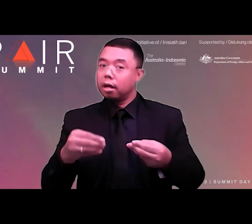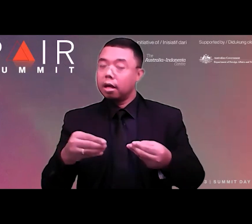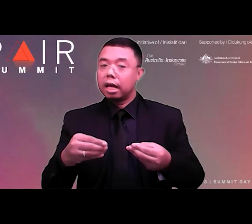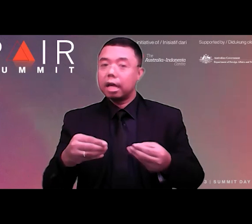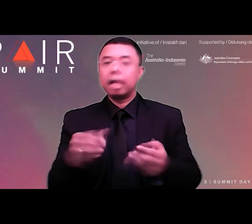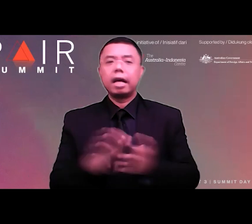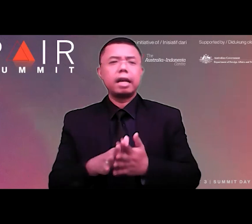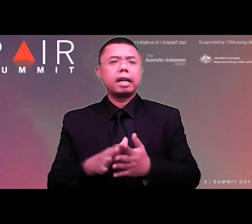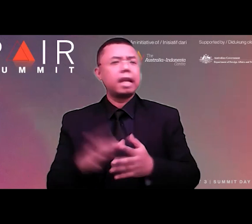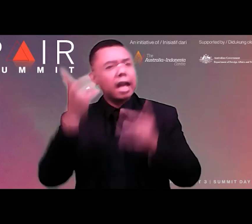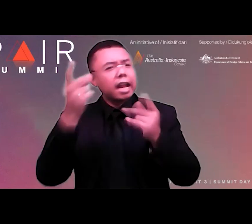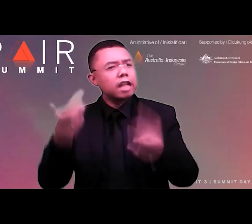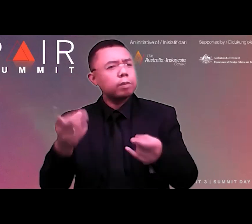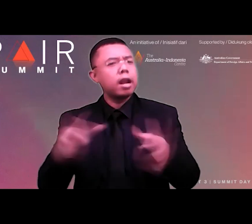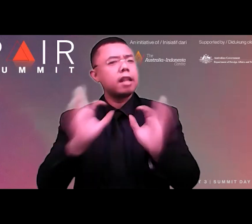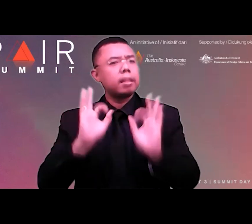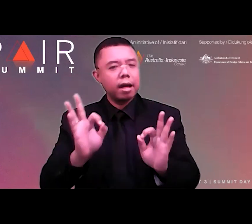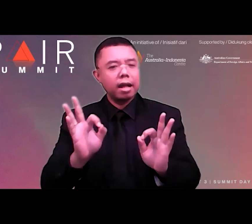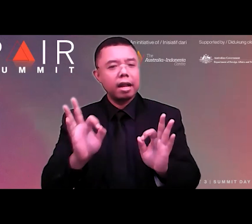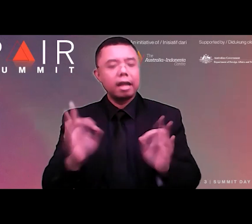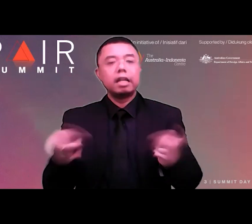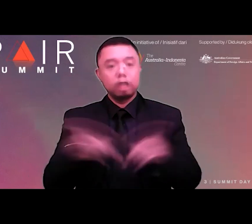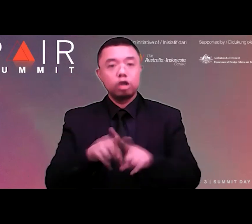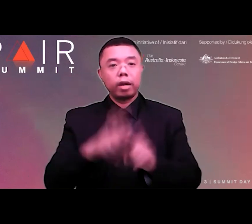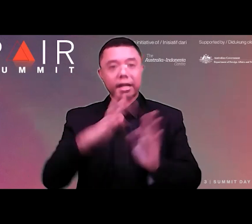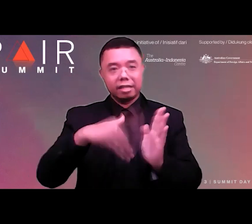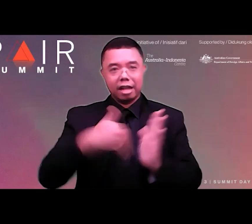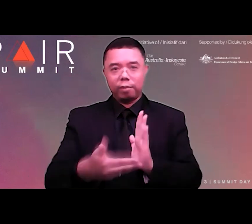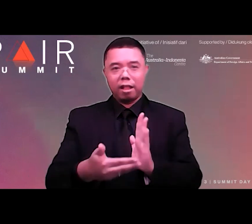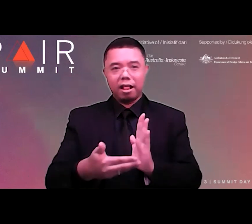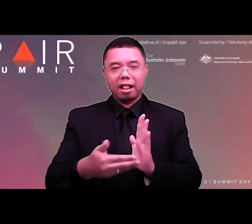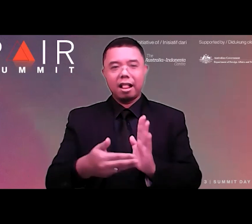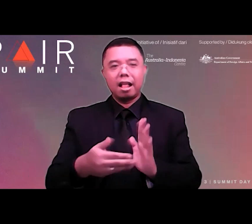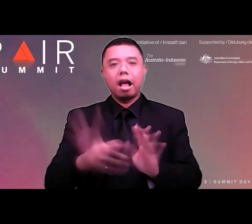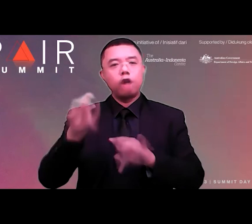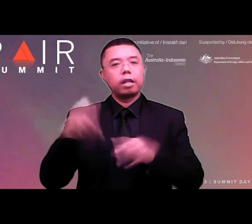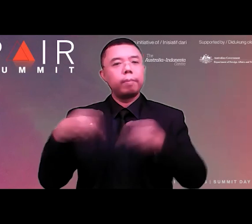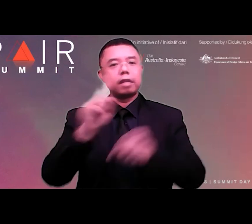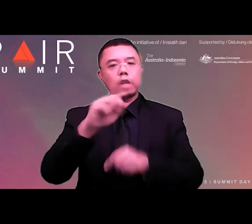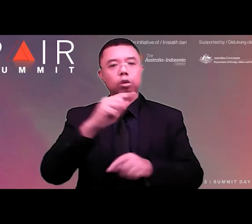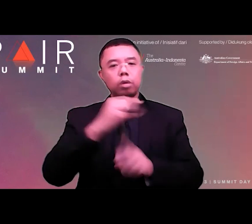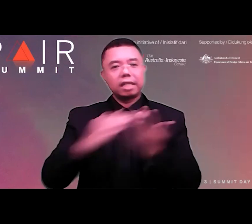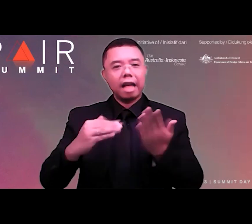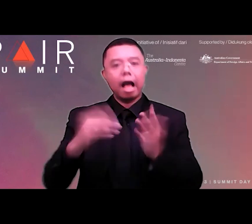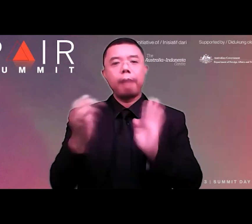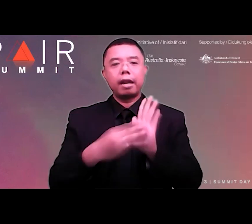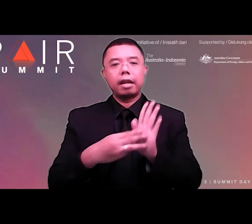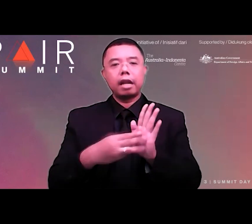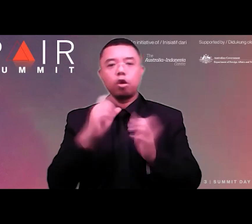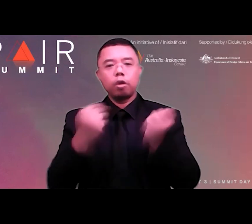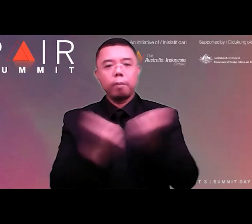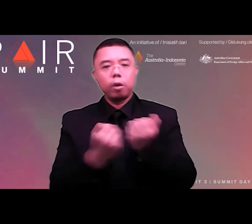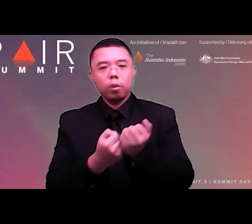Australia extended a $1.5 billion loan to support Indonesia's COVID-19 response and economic resilience, and